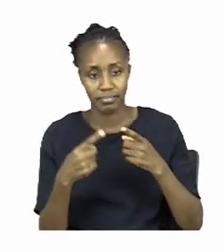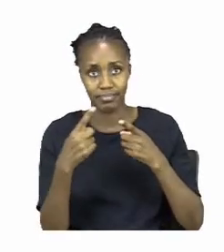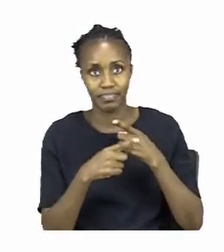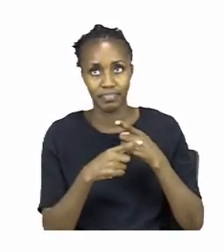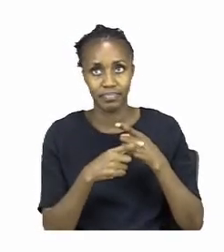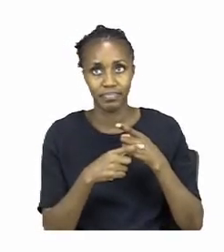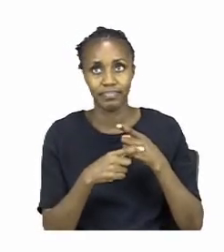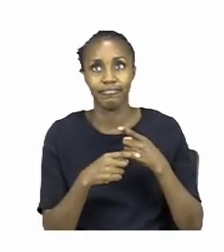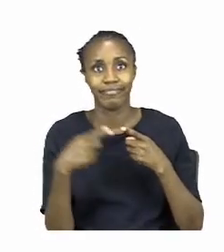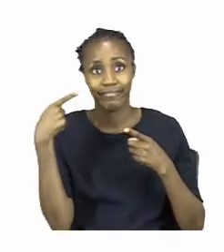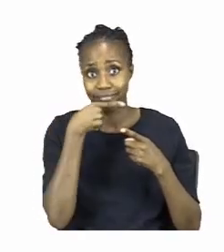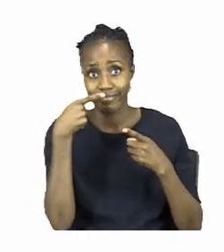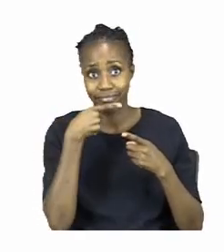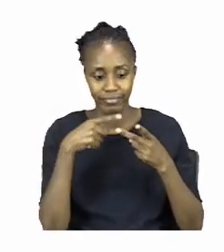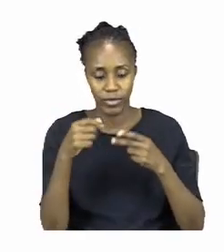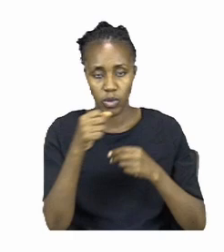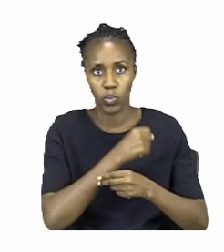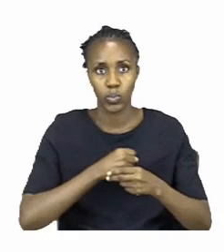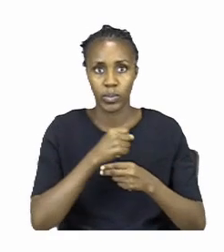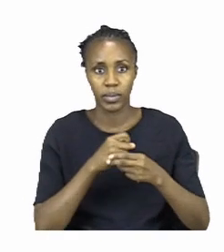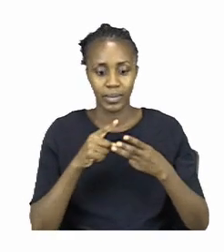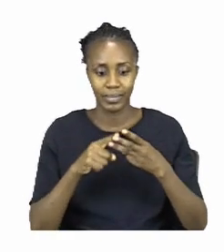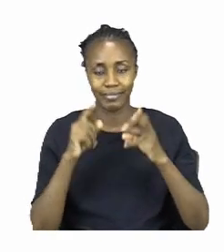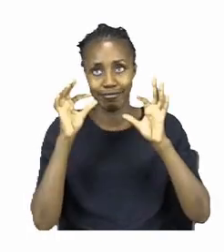are brushes, cook